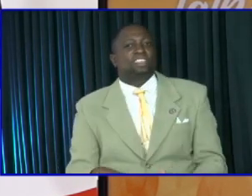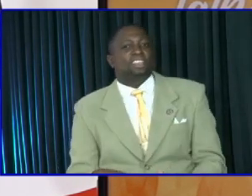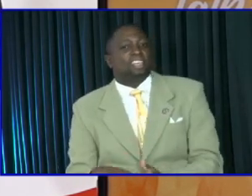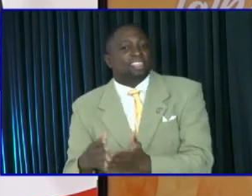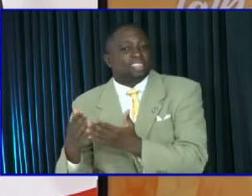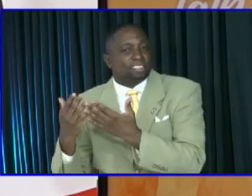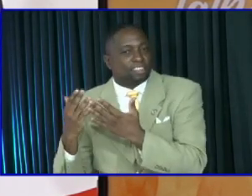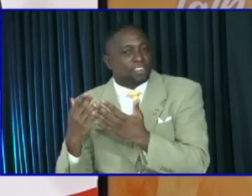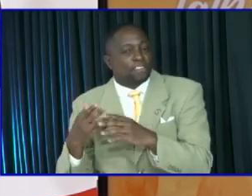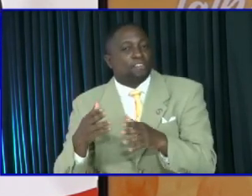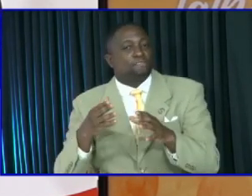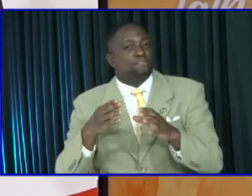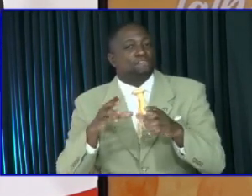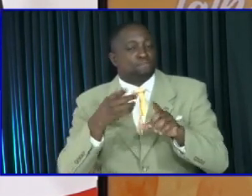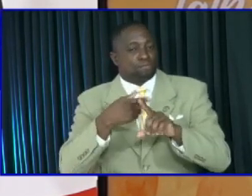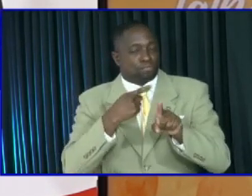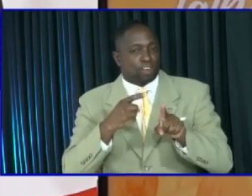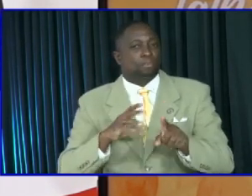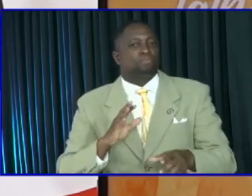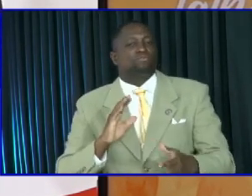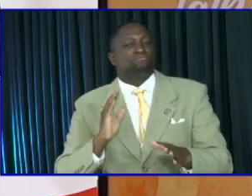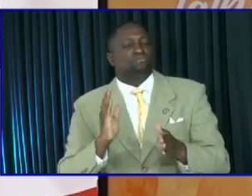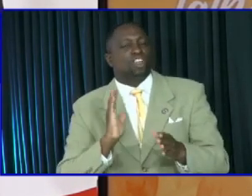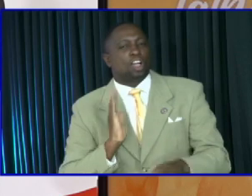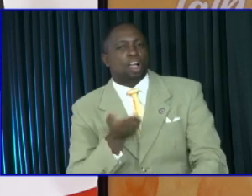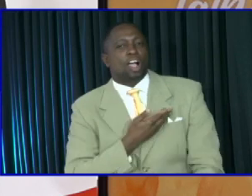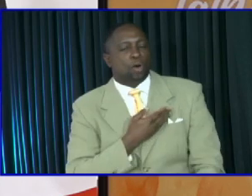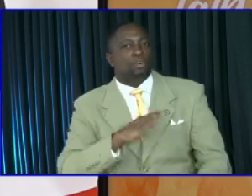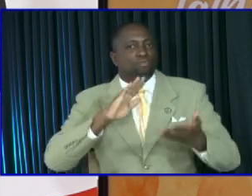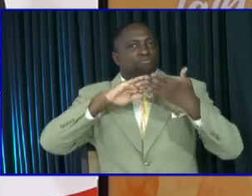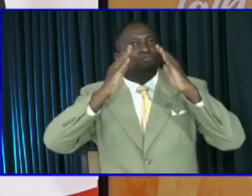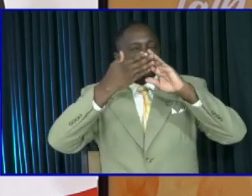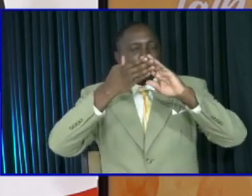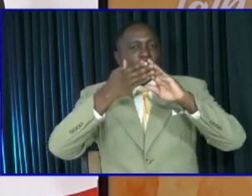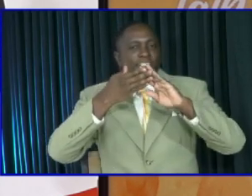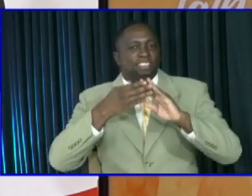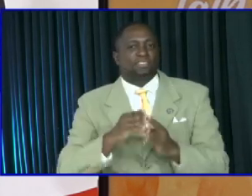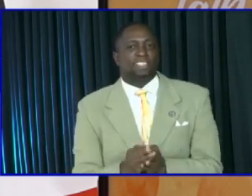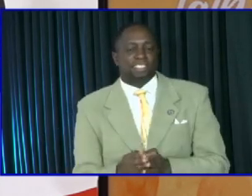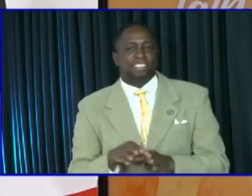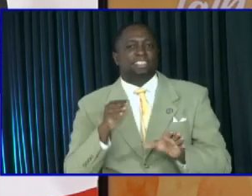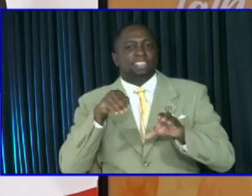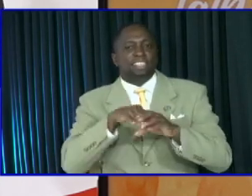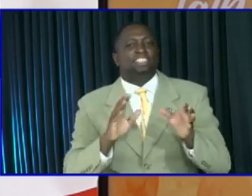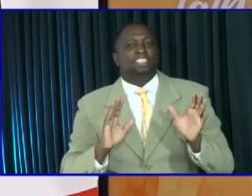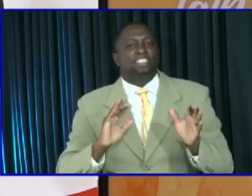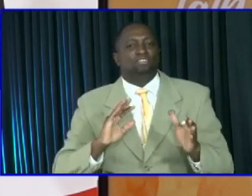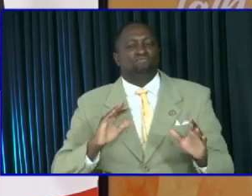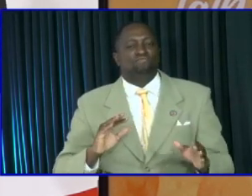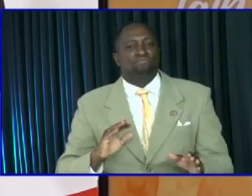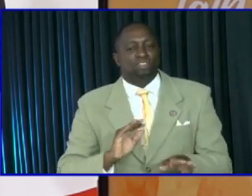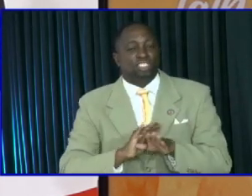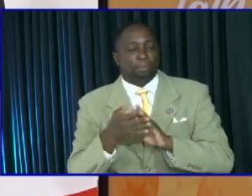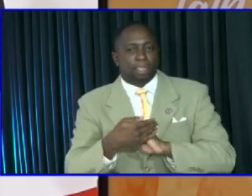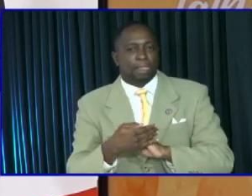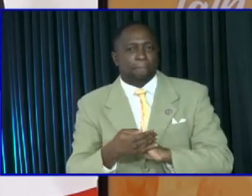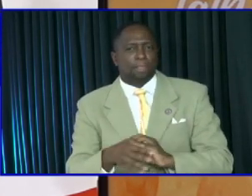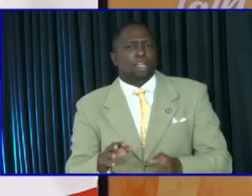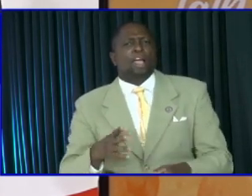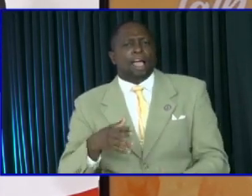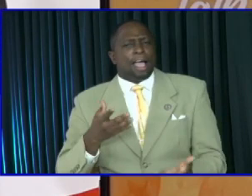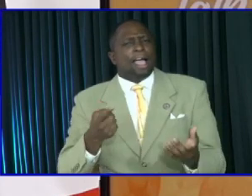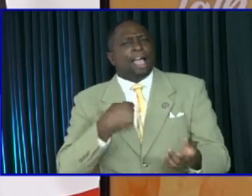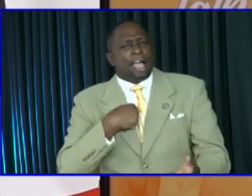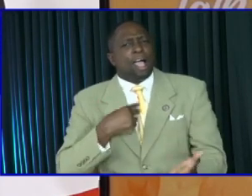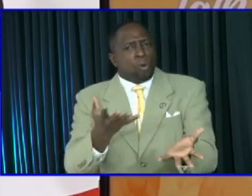the fields within the Jamaica Union Conference territory. At this time, I want to know where you are from. So just in the chat, tell me,